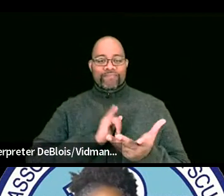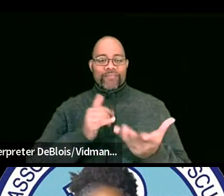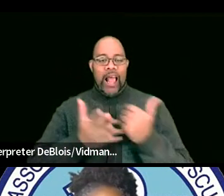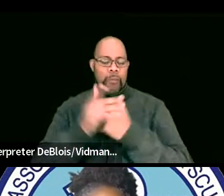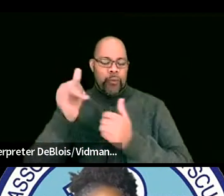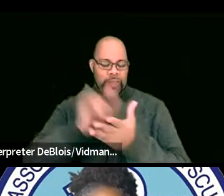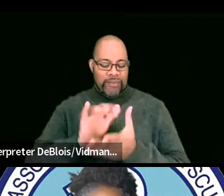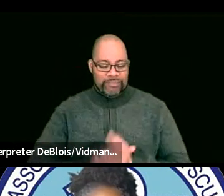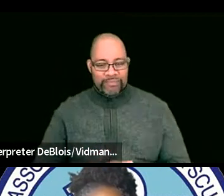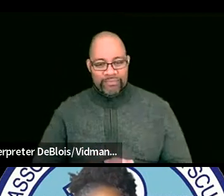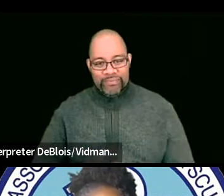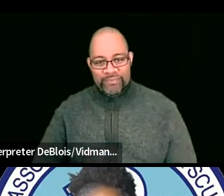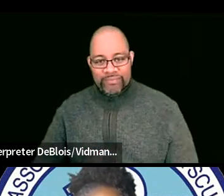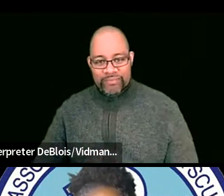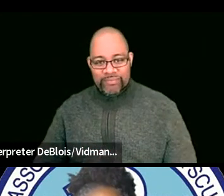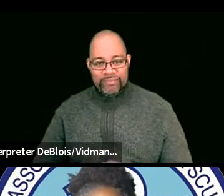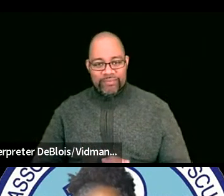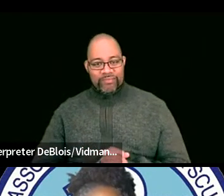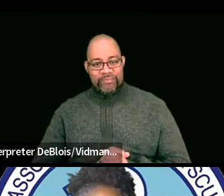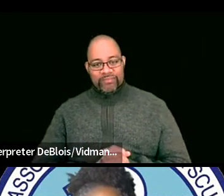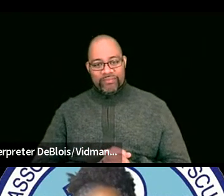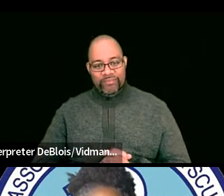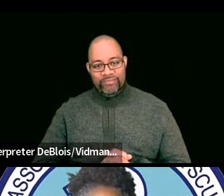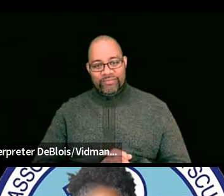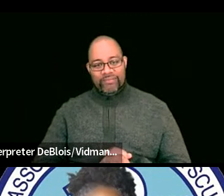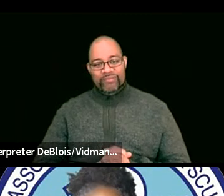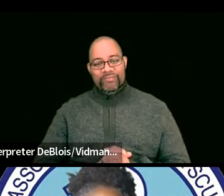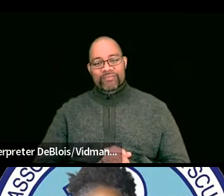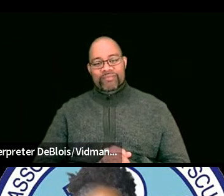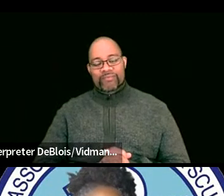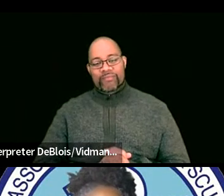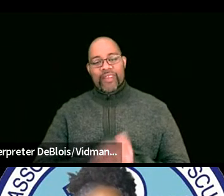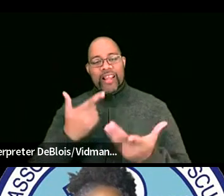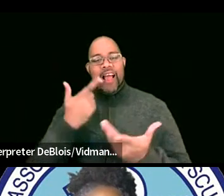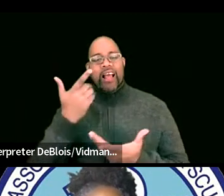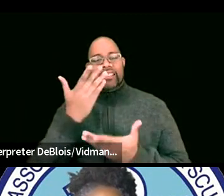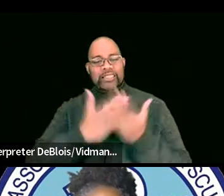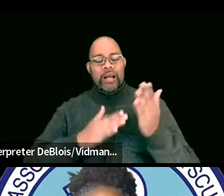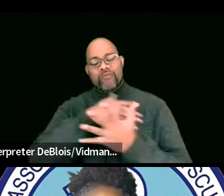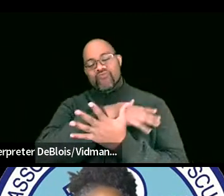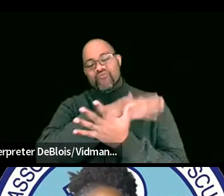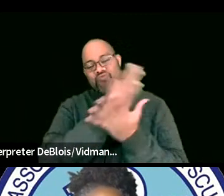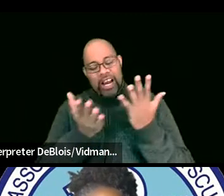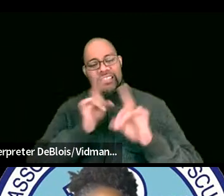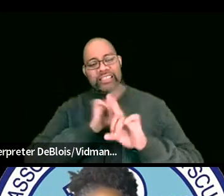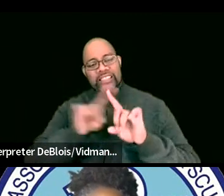help you out here. So there's been a range of different